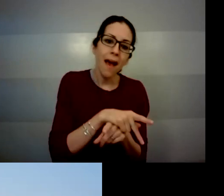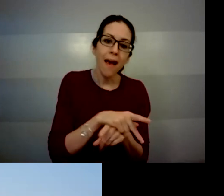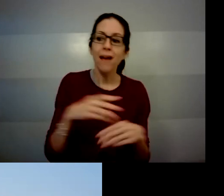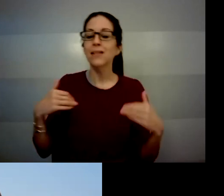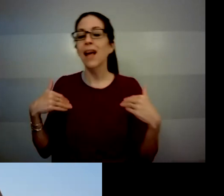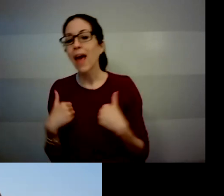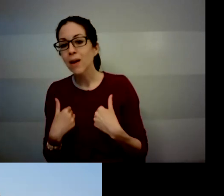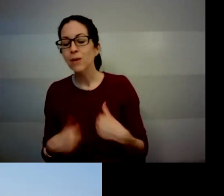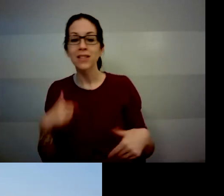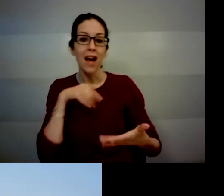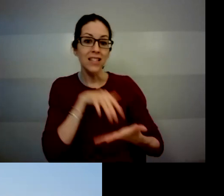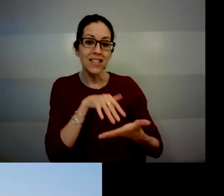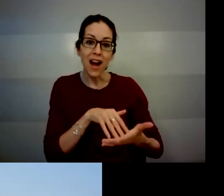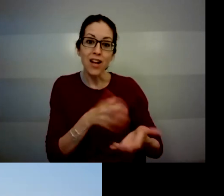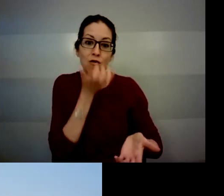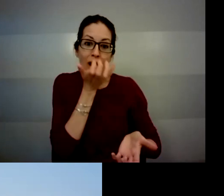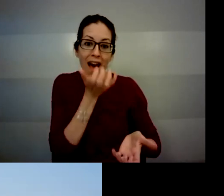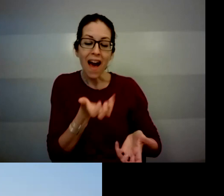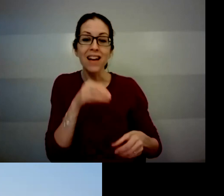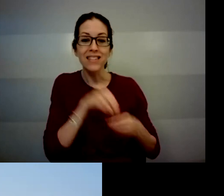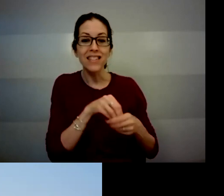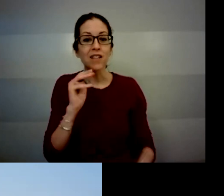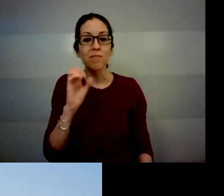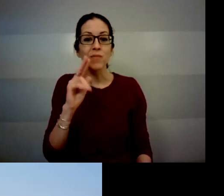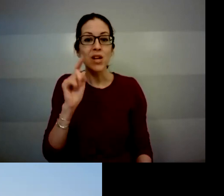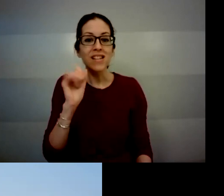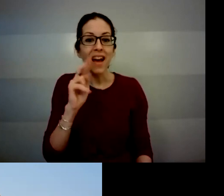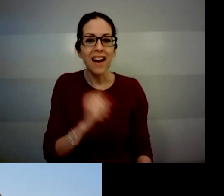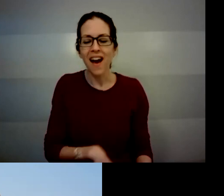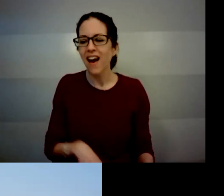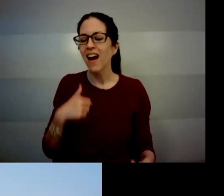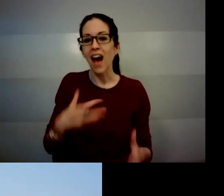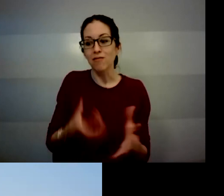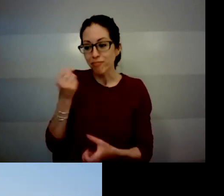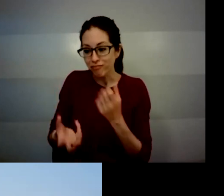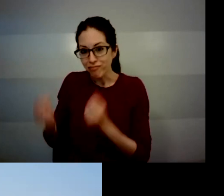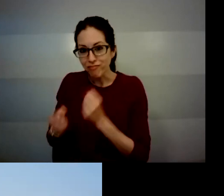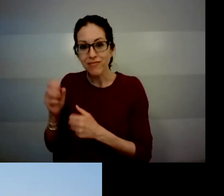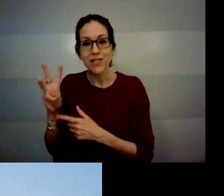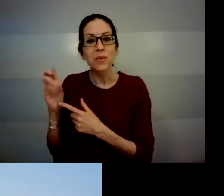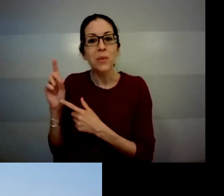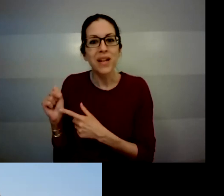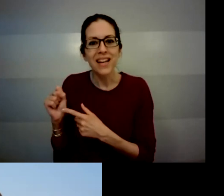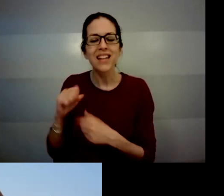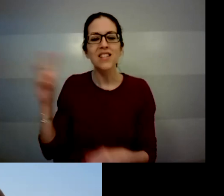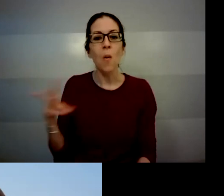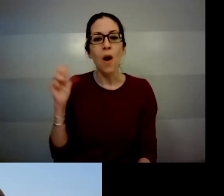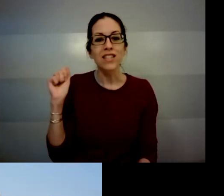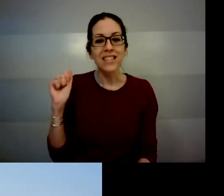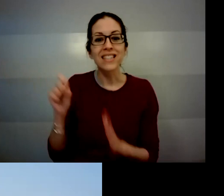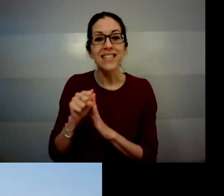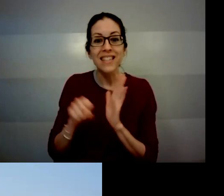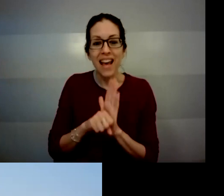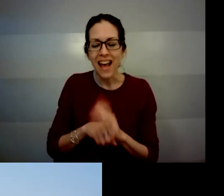I studied grasses in Montana. I removed invasive weeds in Washington State. In Arizona, I worked a job with